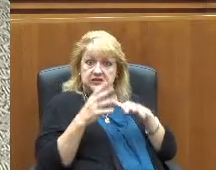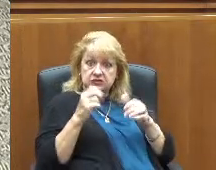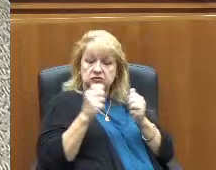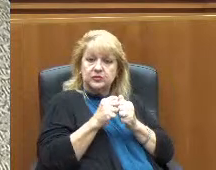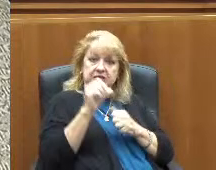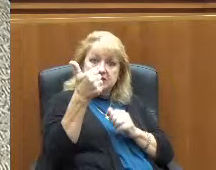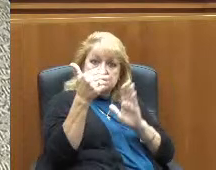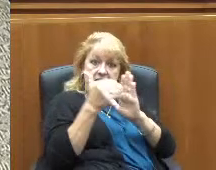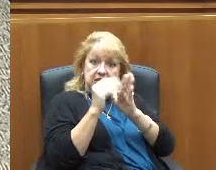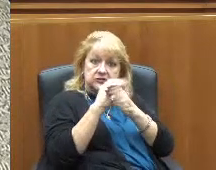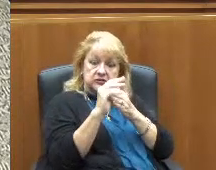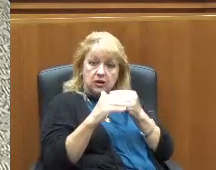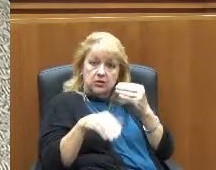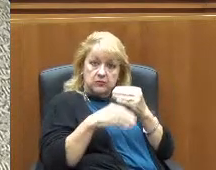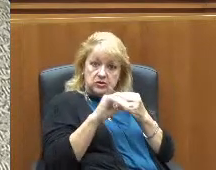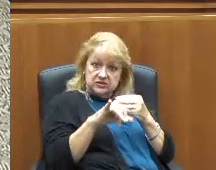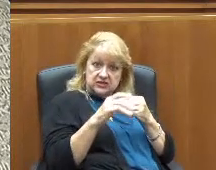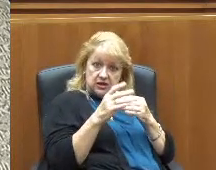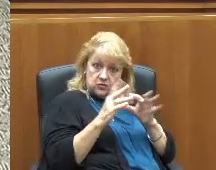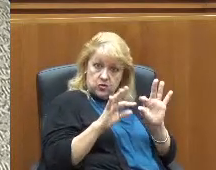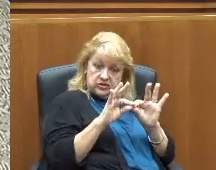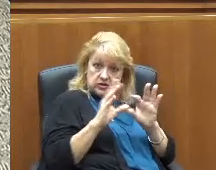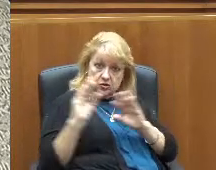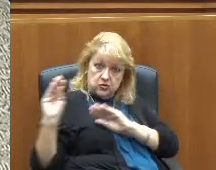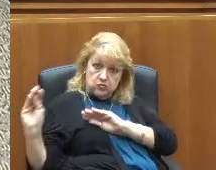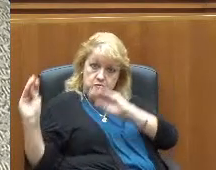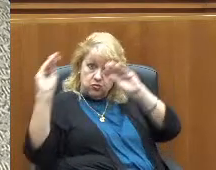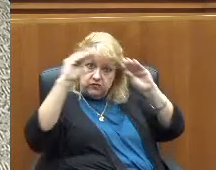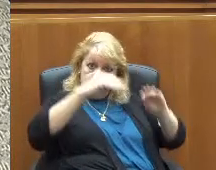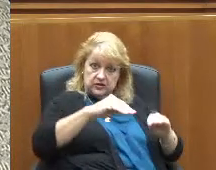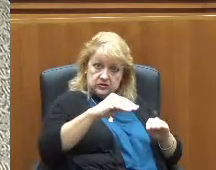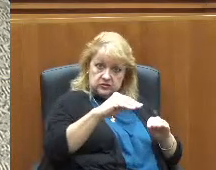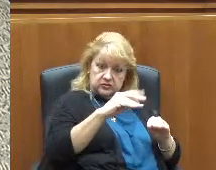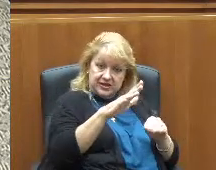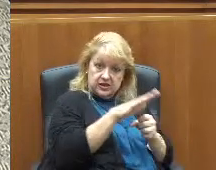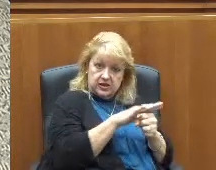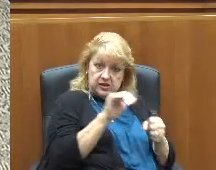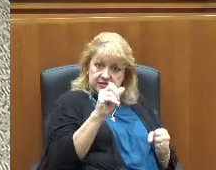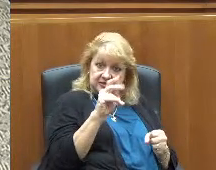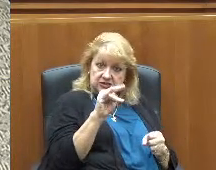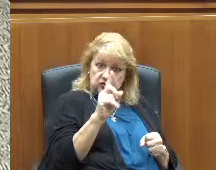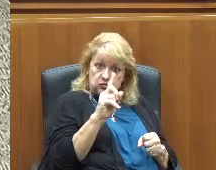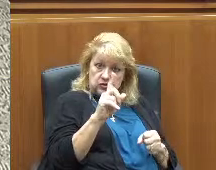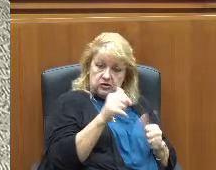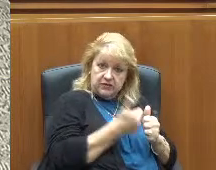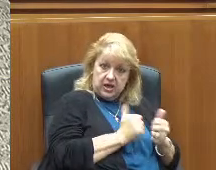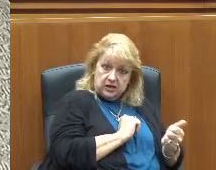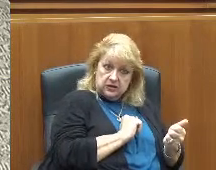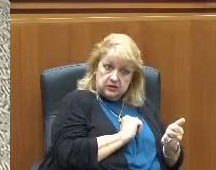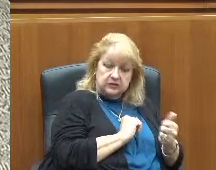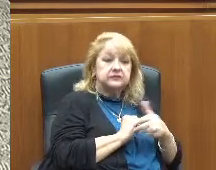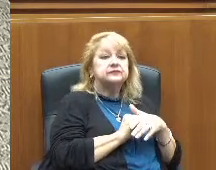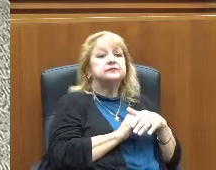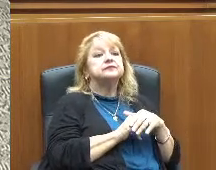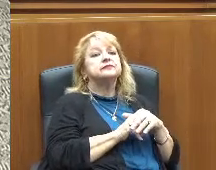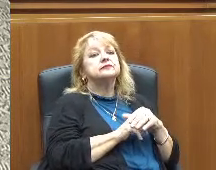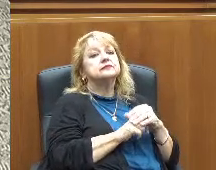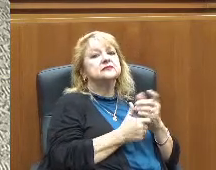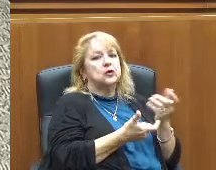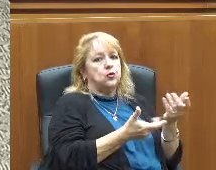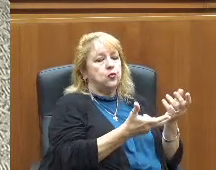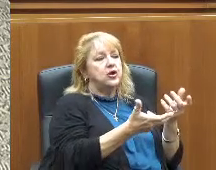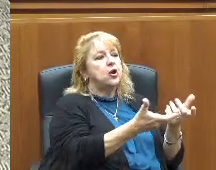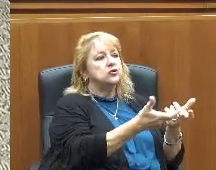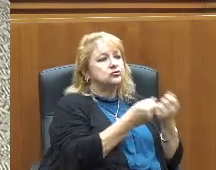that $10,000 bonus to go over into that area of Ascension where you have the deficit? It is, we are attracting